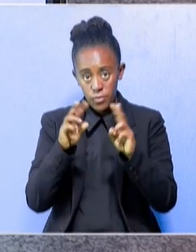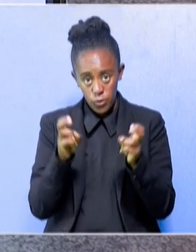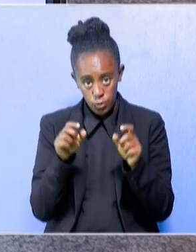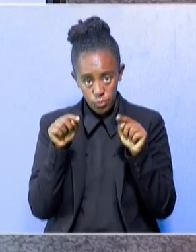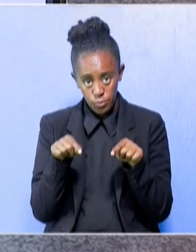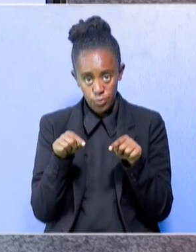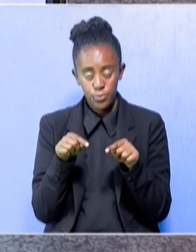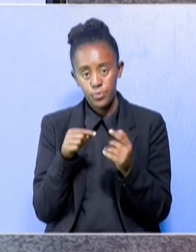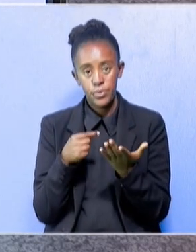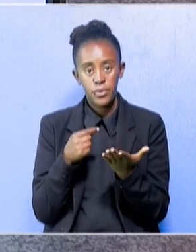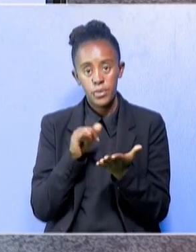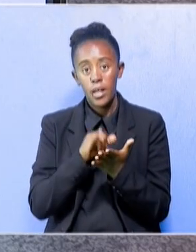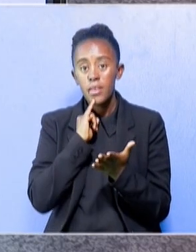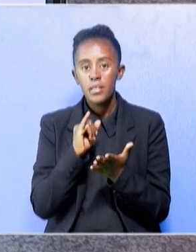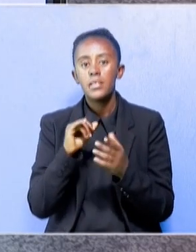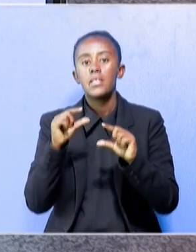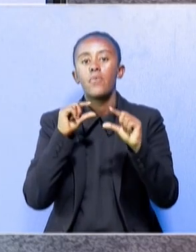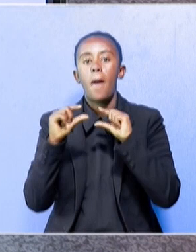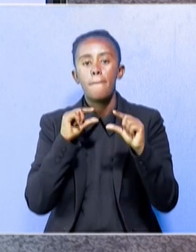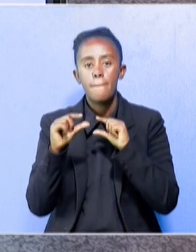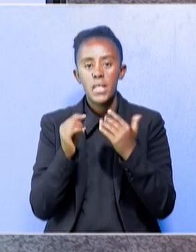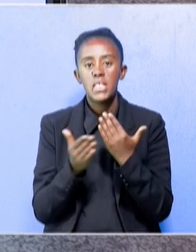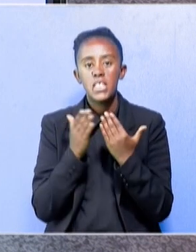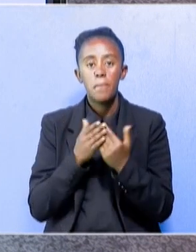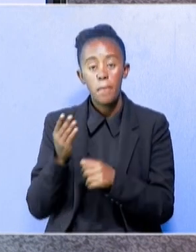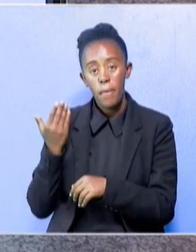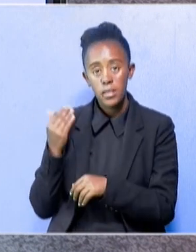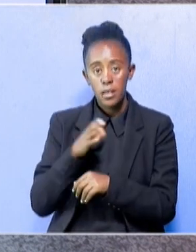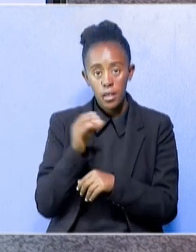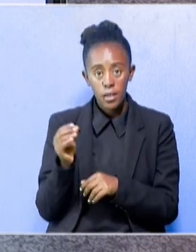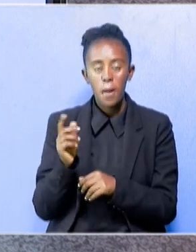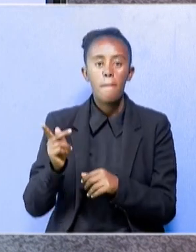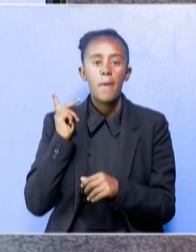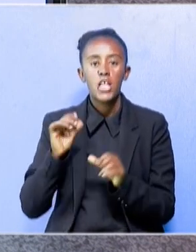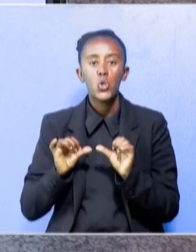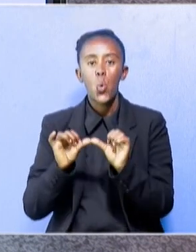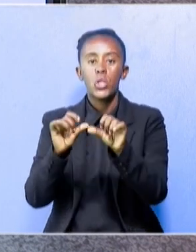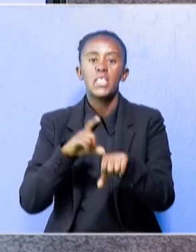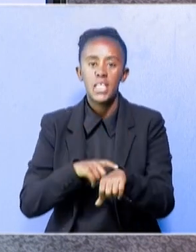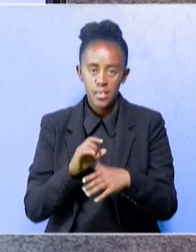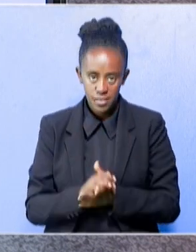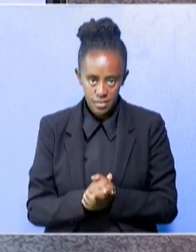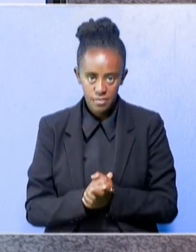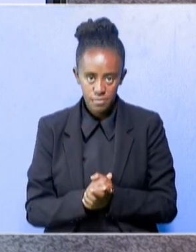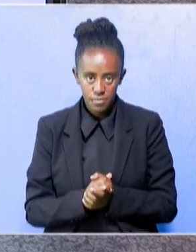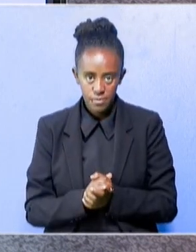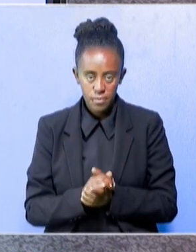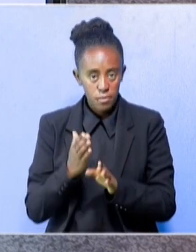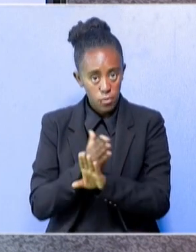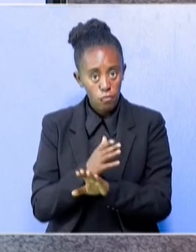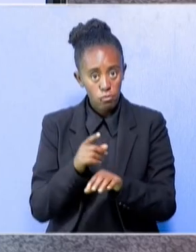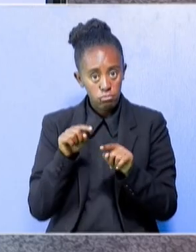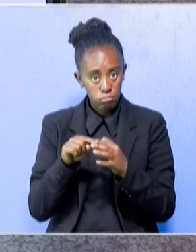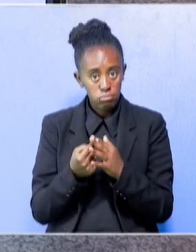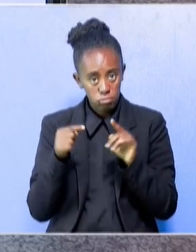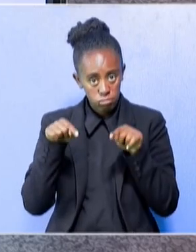is grammar, simple past and past continuous tense. Before I begin